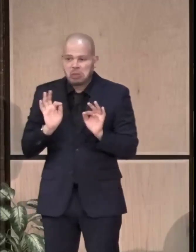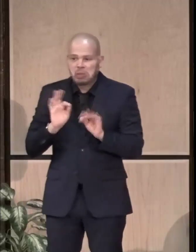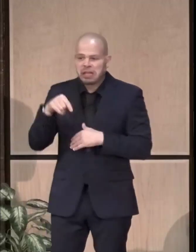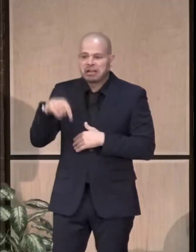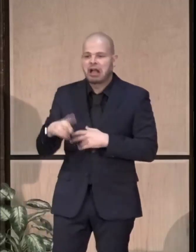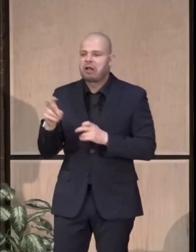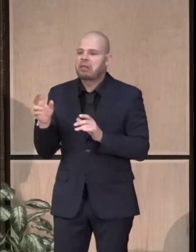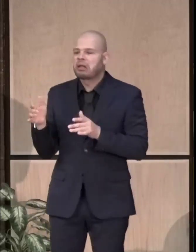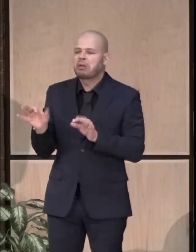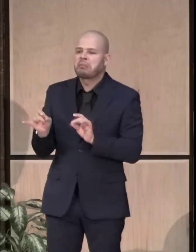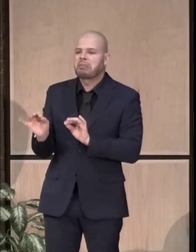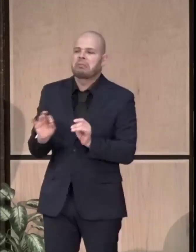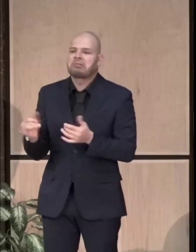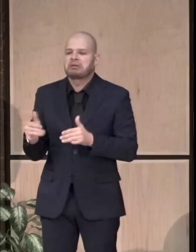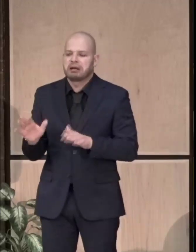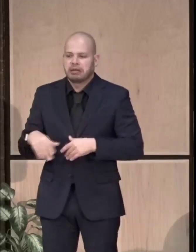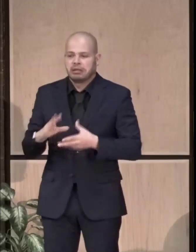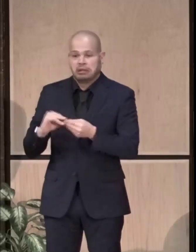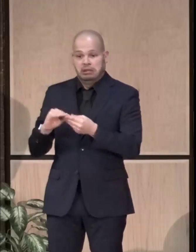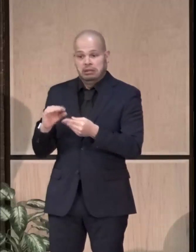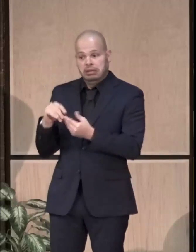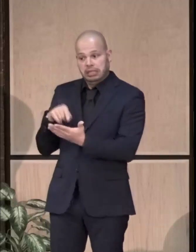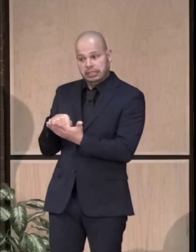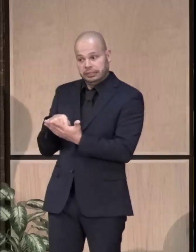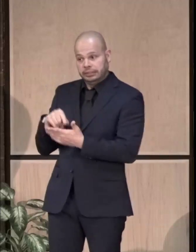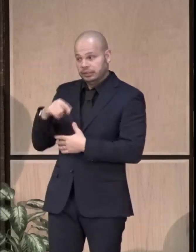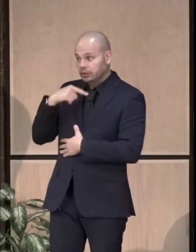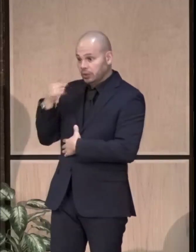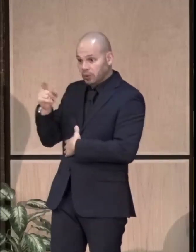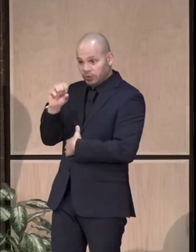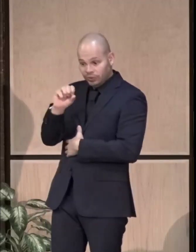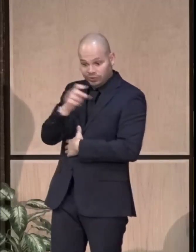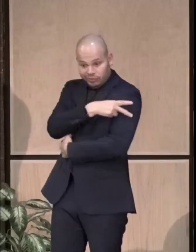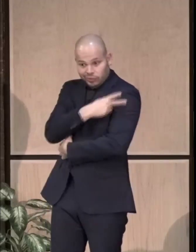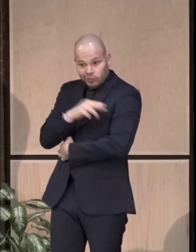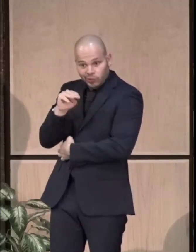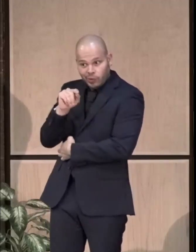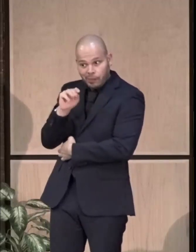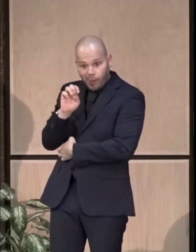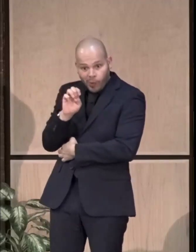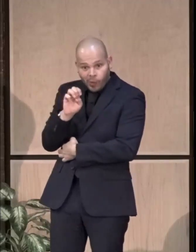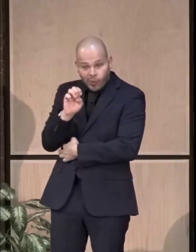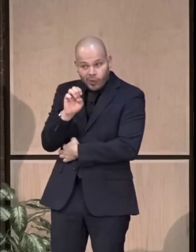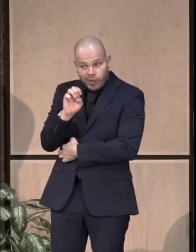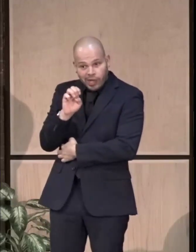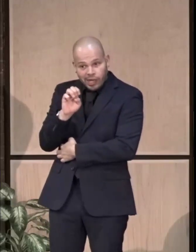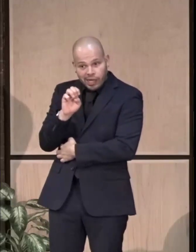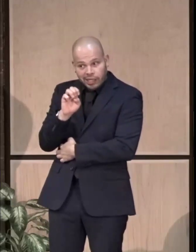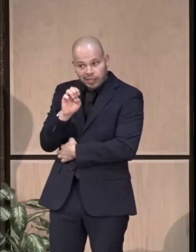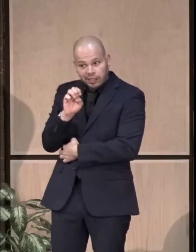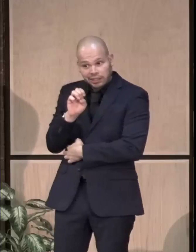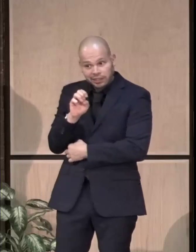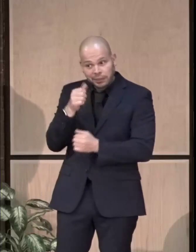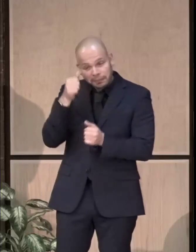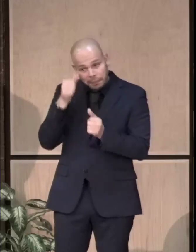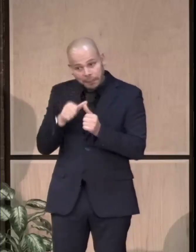would have been told to Sergeant Moat? Do I think I downplayed? Yeah, to the Saco police officers.